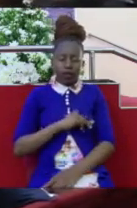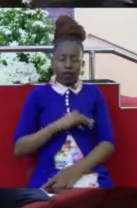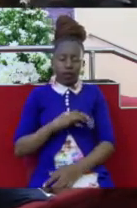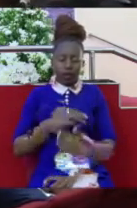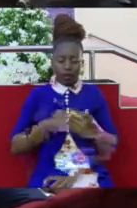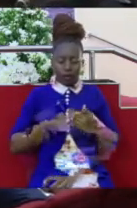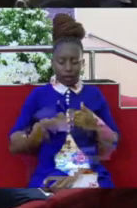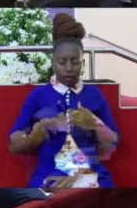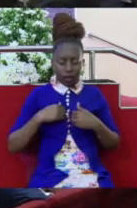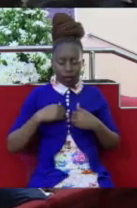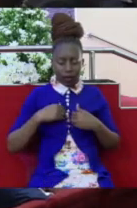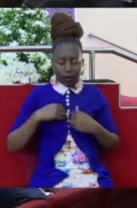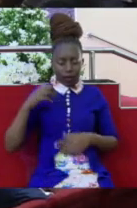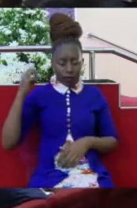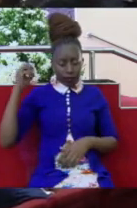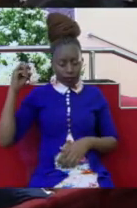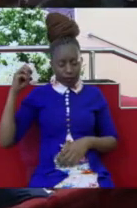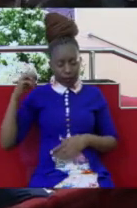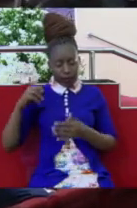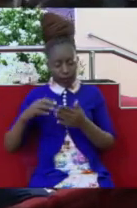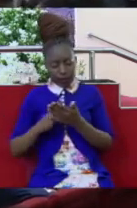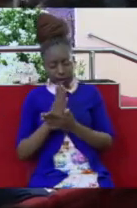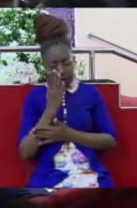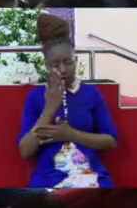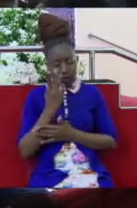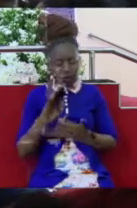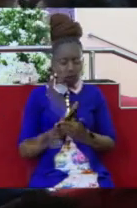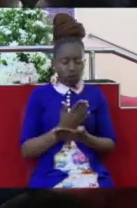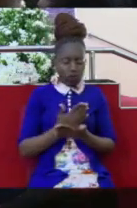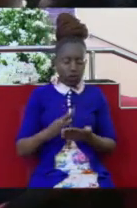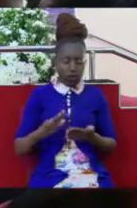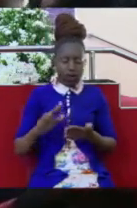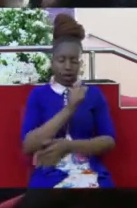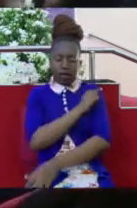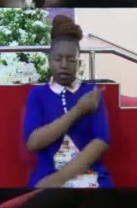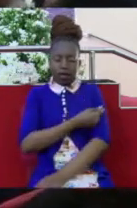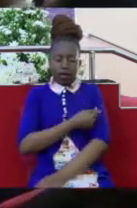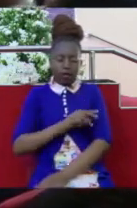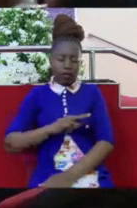have a right to share grace and mercy. To share grace and mercy with others. With others.